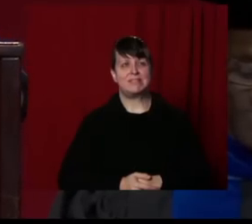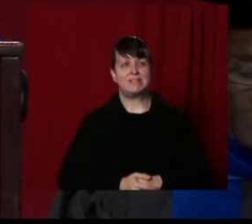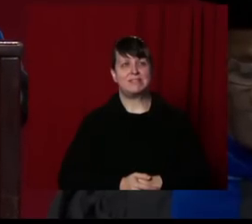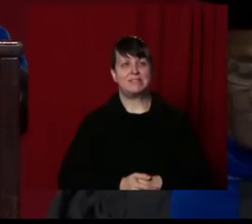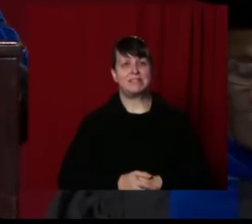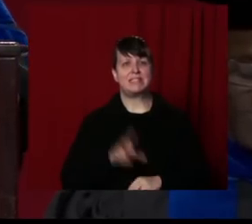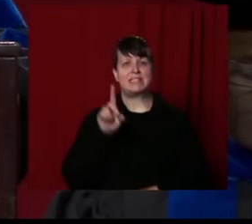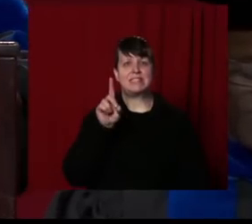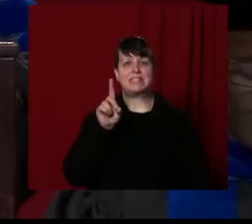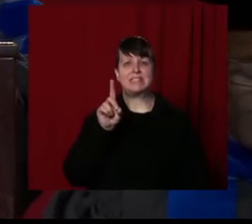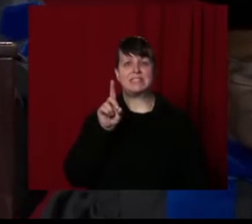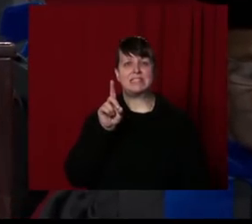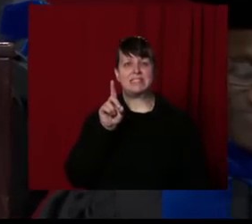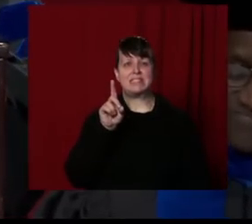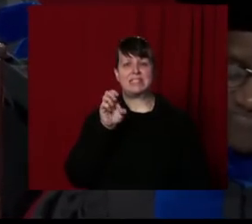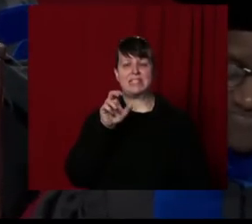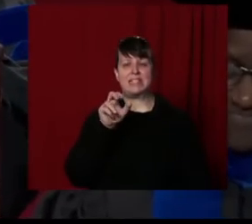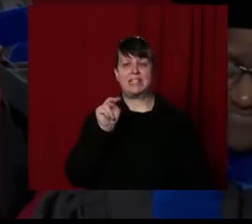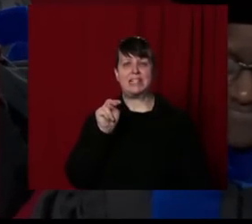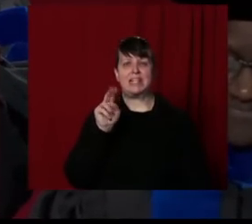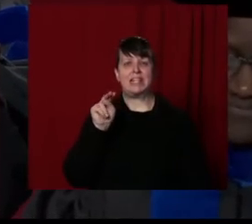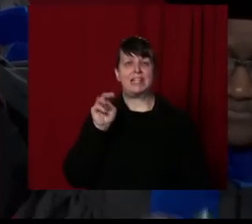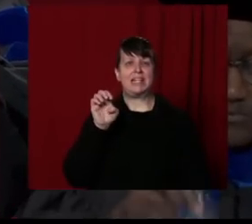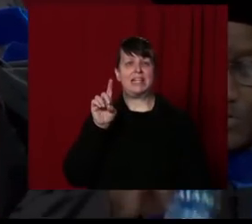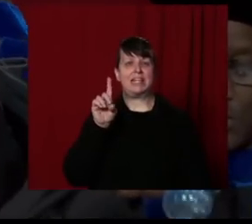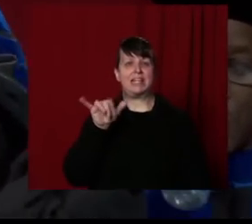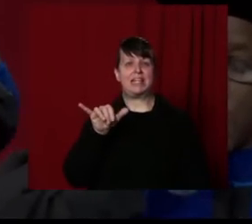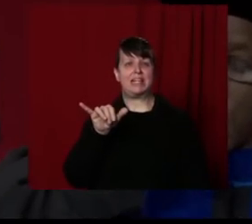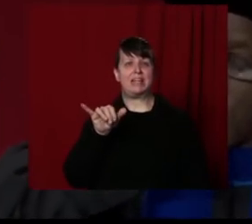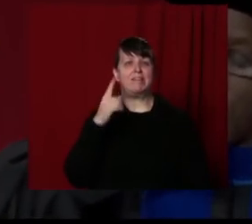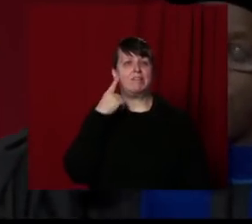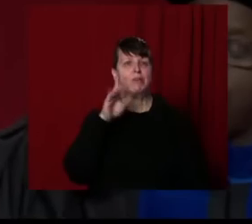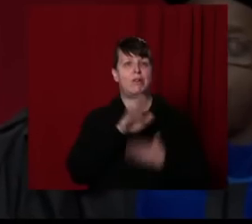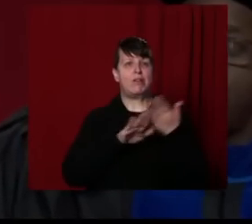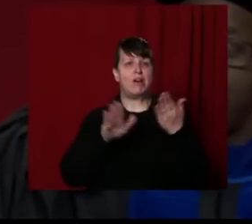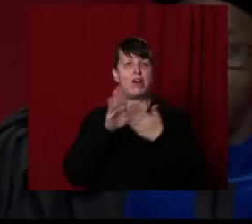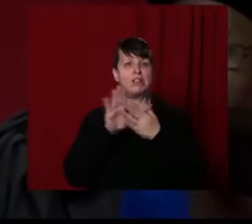Dean Kim Needy presents the candidates from the College of Engineering.